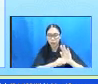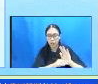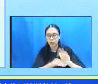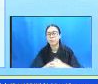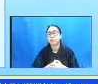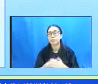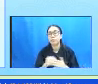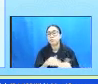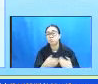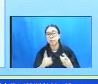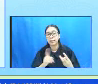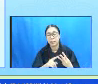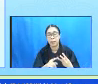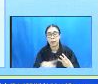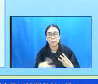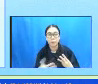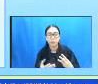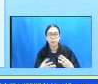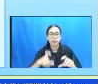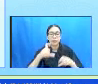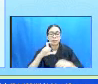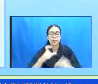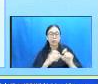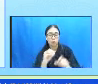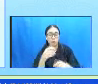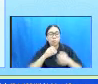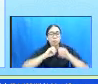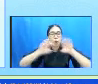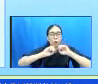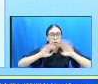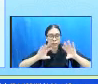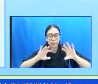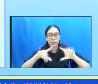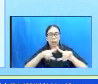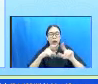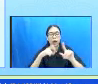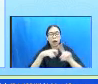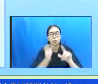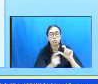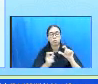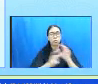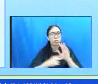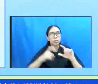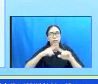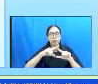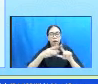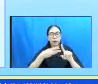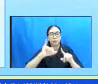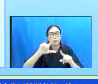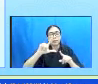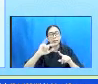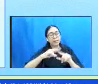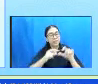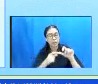promoting accountability through example, not just talking, but also give an example for the government, for private sector and